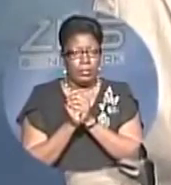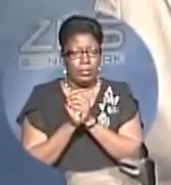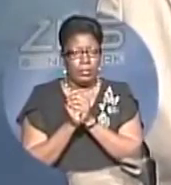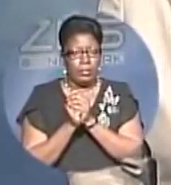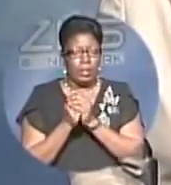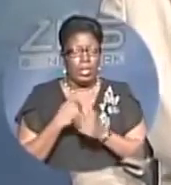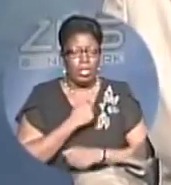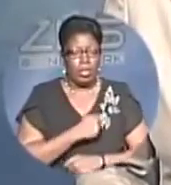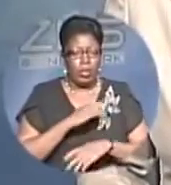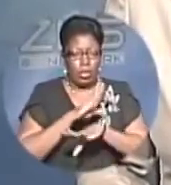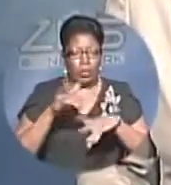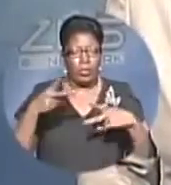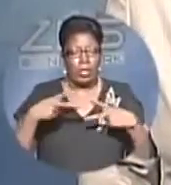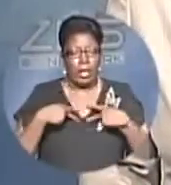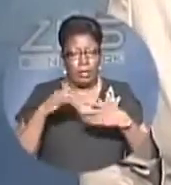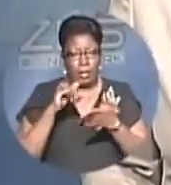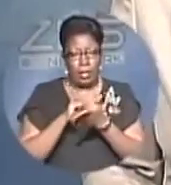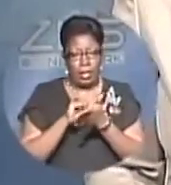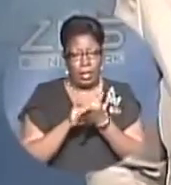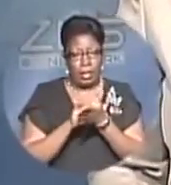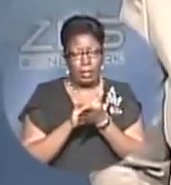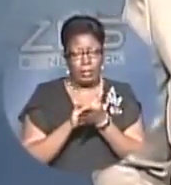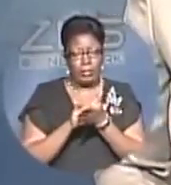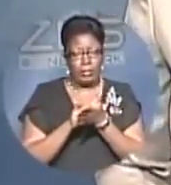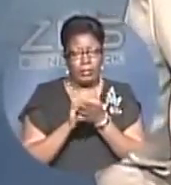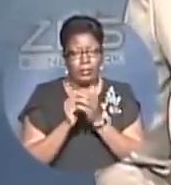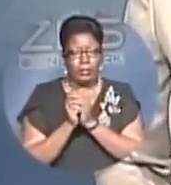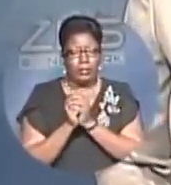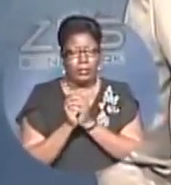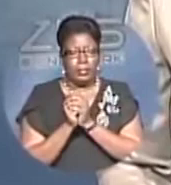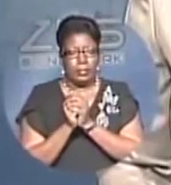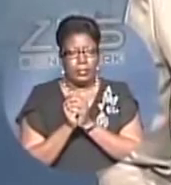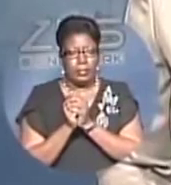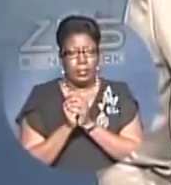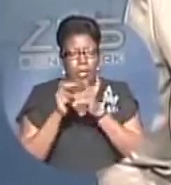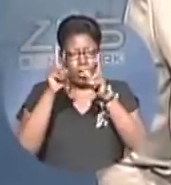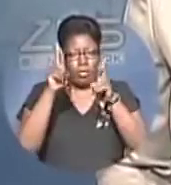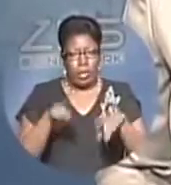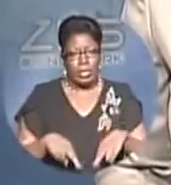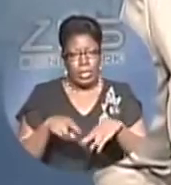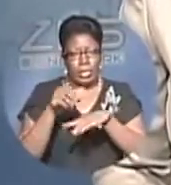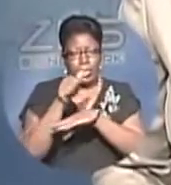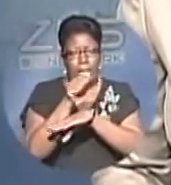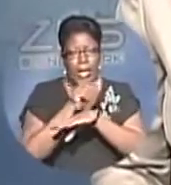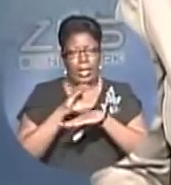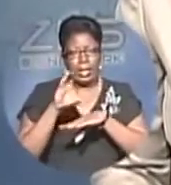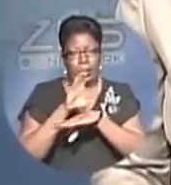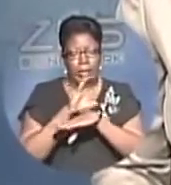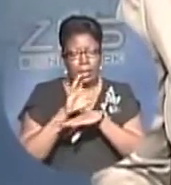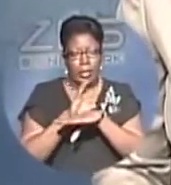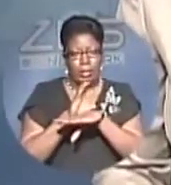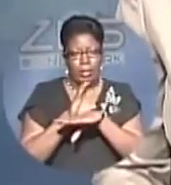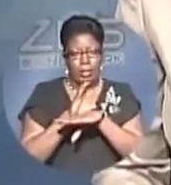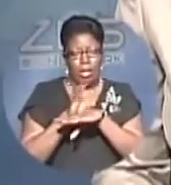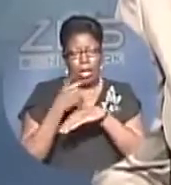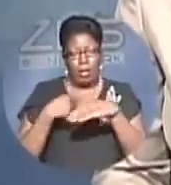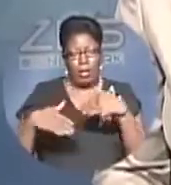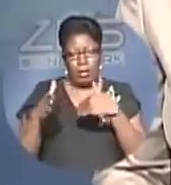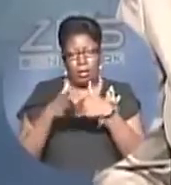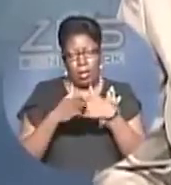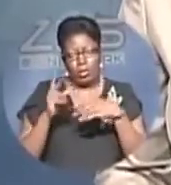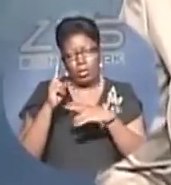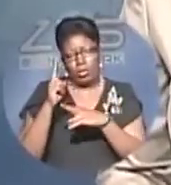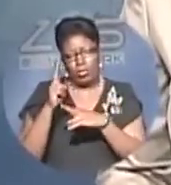We apologize, we don't have that, but moving on with other Family Island news. Residents in Acklins are gradually returning to